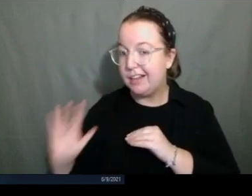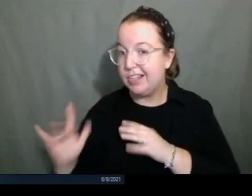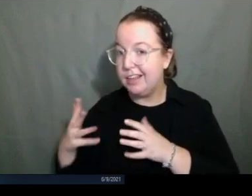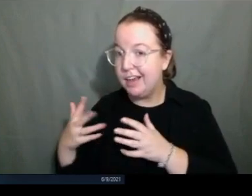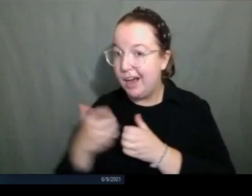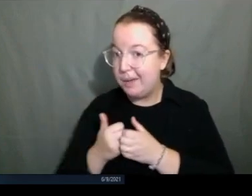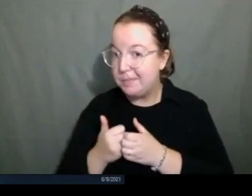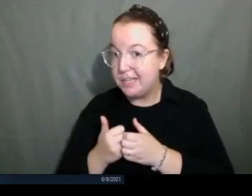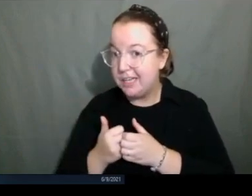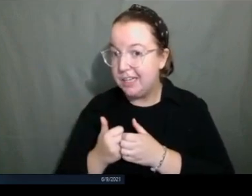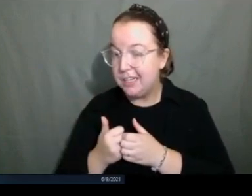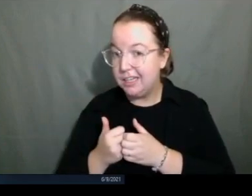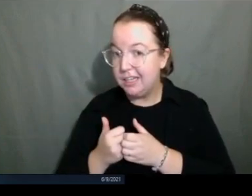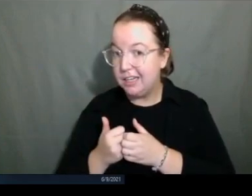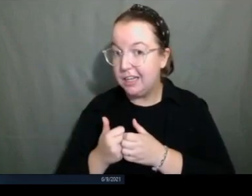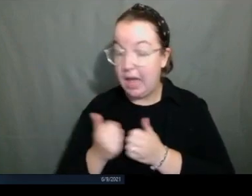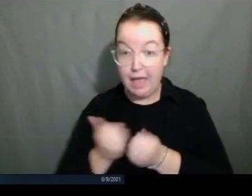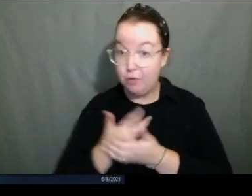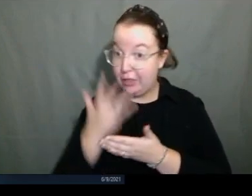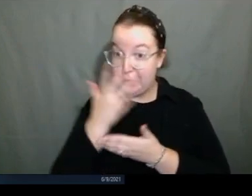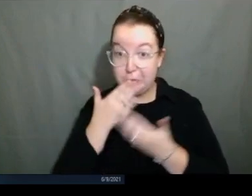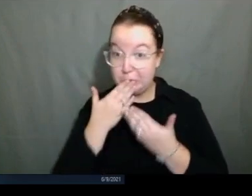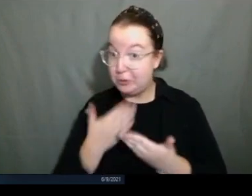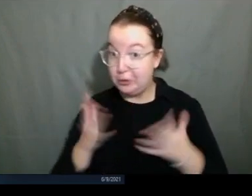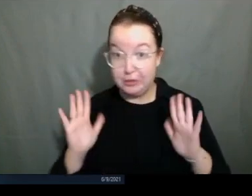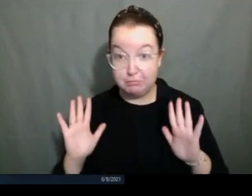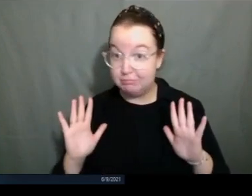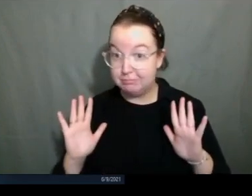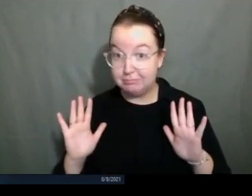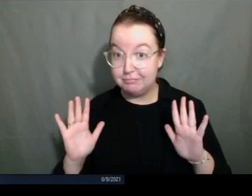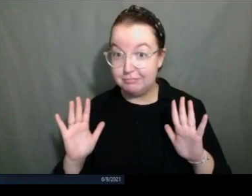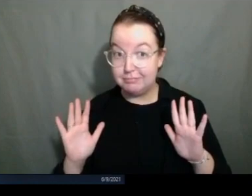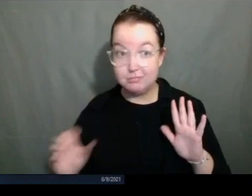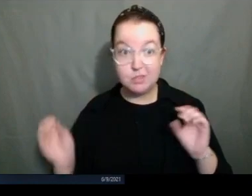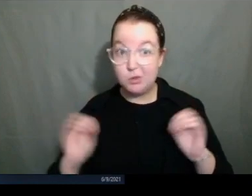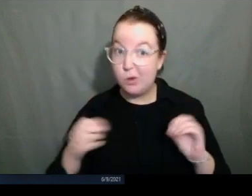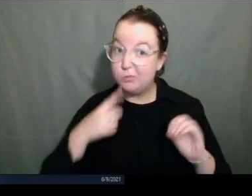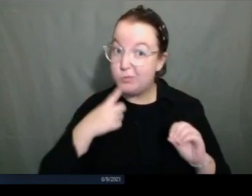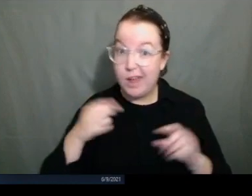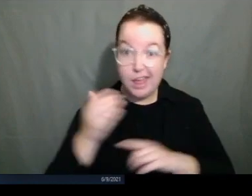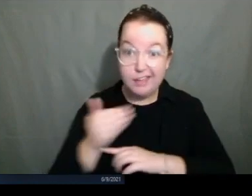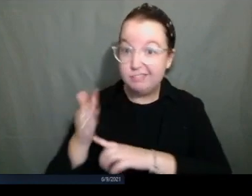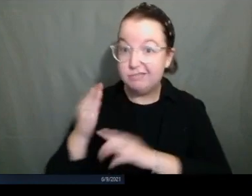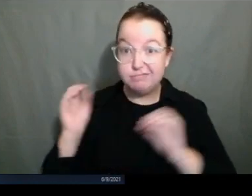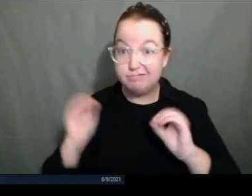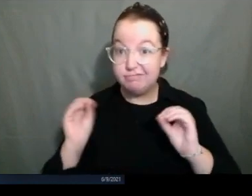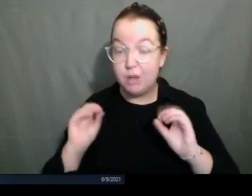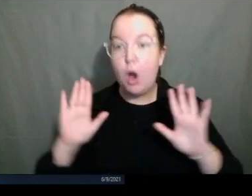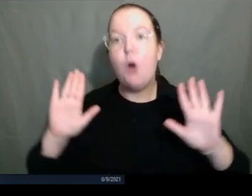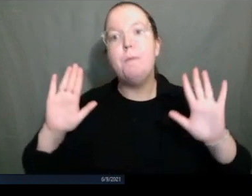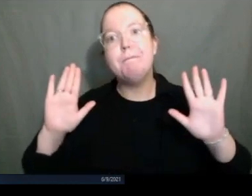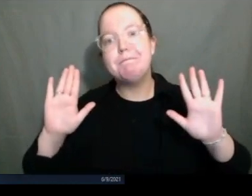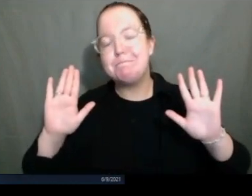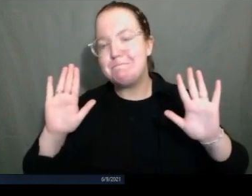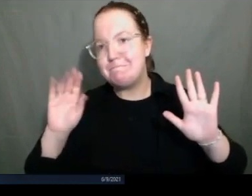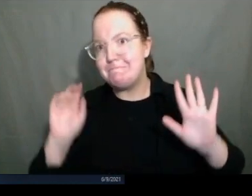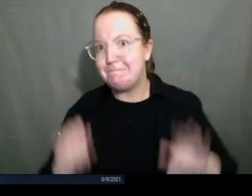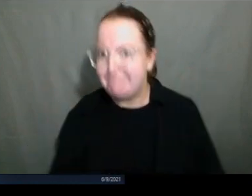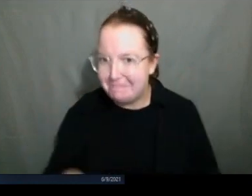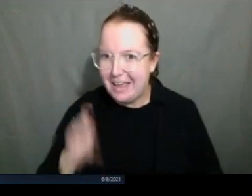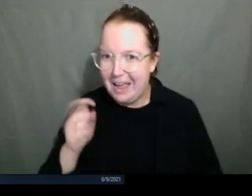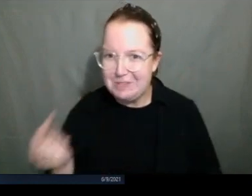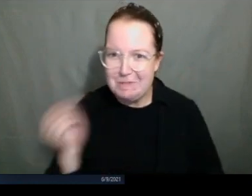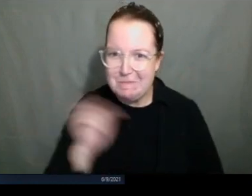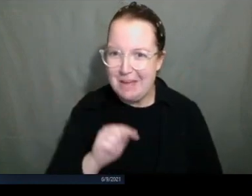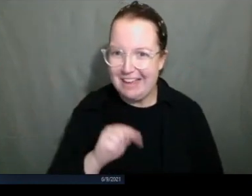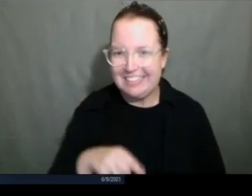update, I mean everything looks good. There's nothing that's showing up. Anything. Oh, there it is now. I must have had to go back.